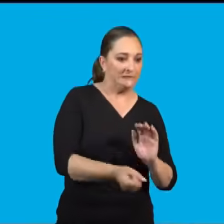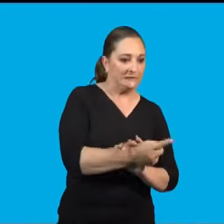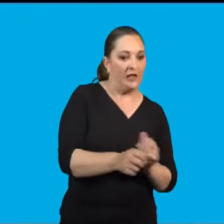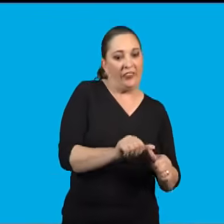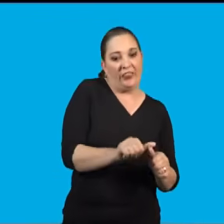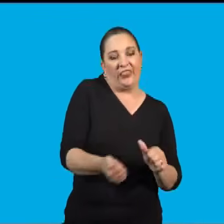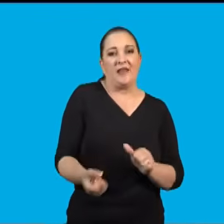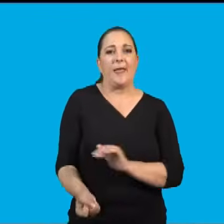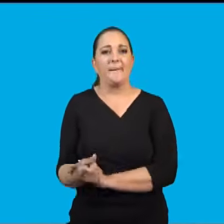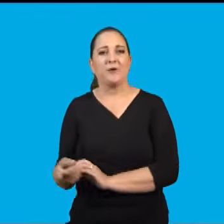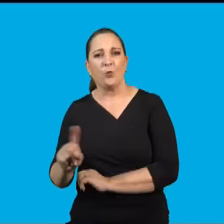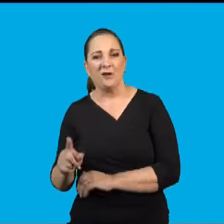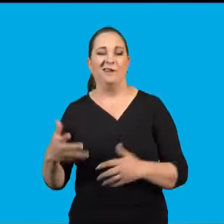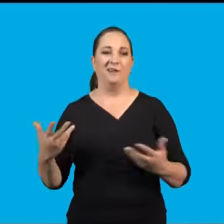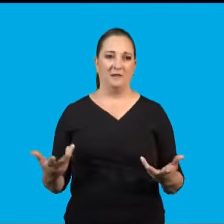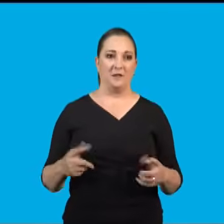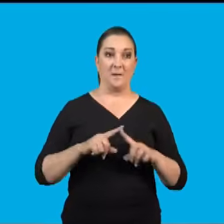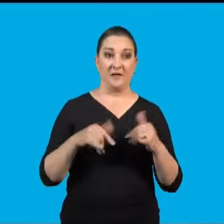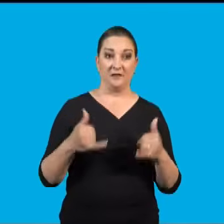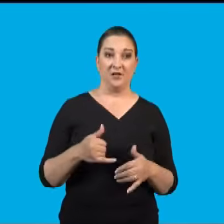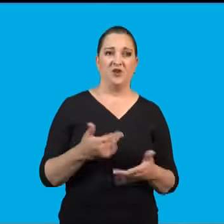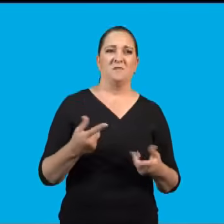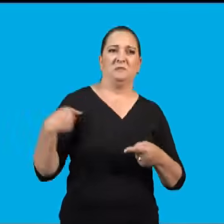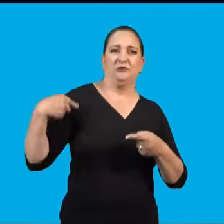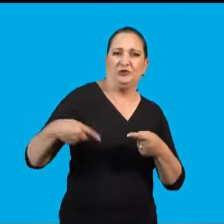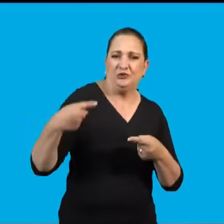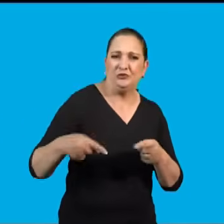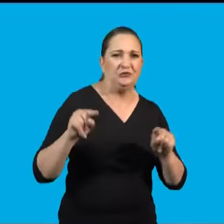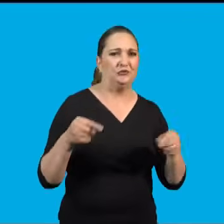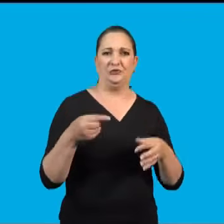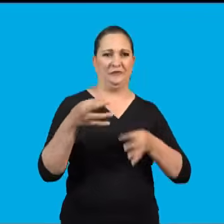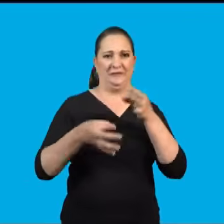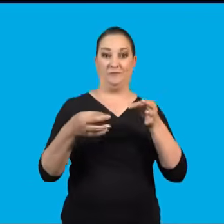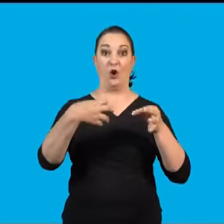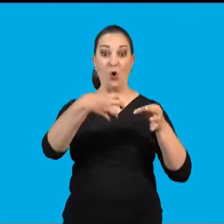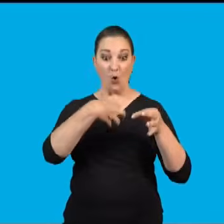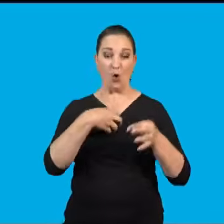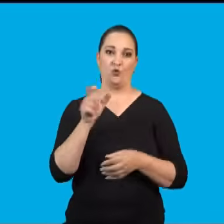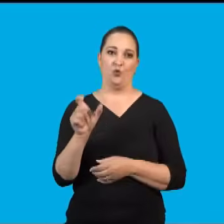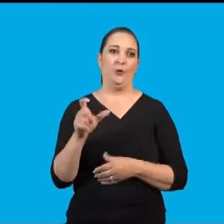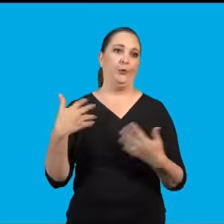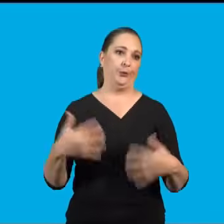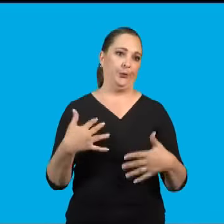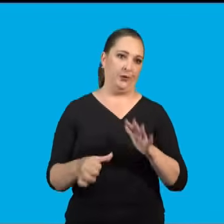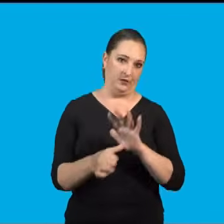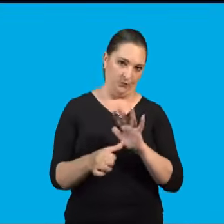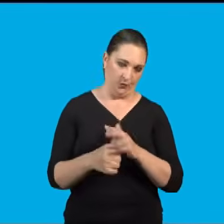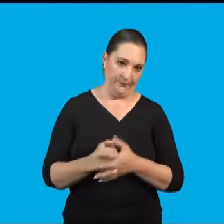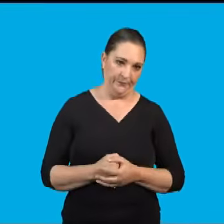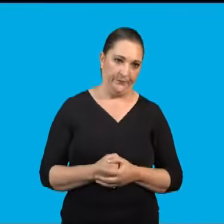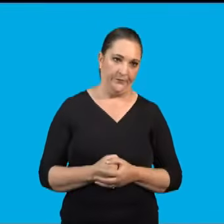effect. Struggle to interpret sources, cannot explain historical terms in own words, very